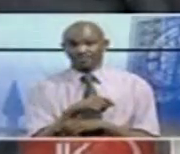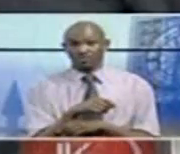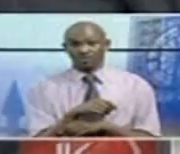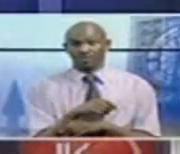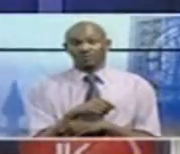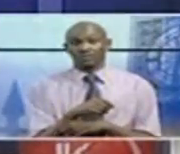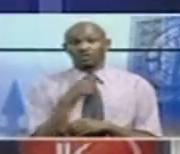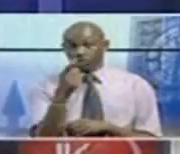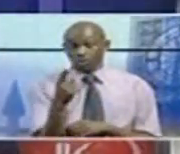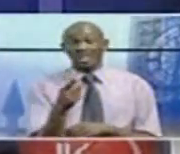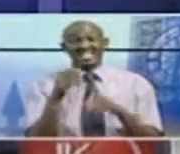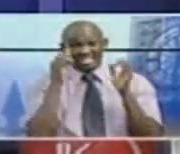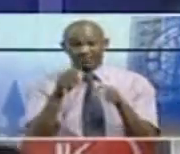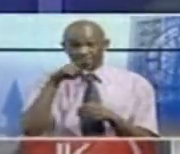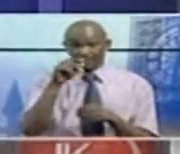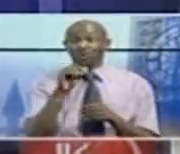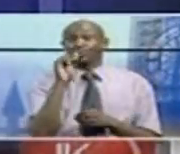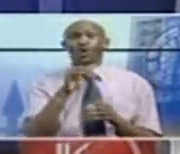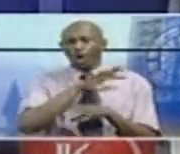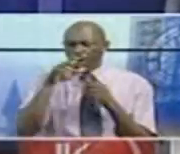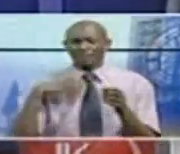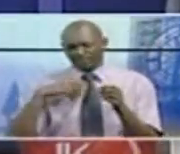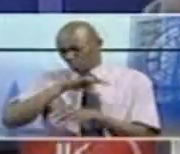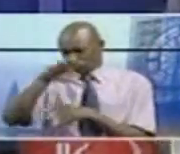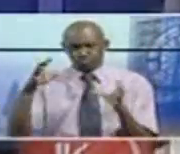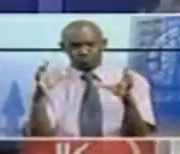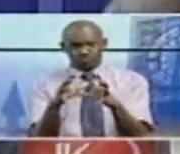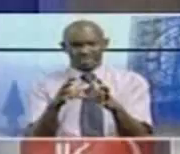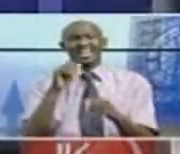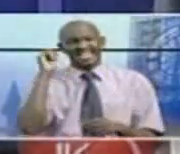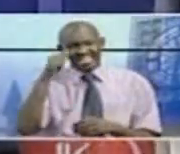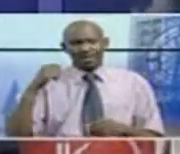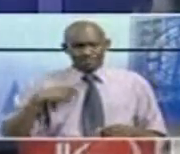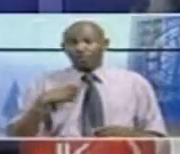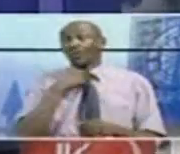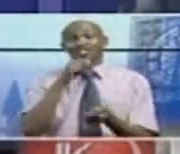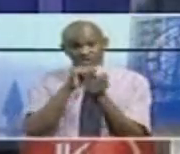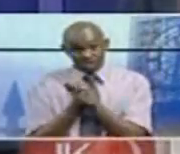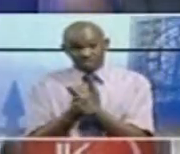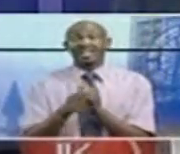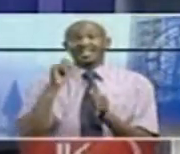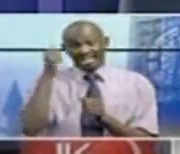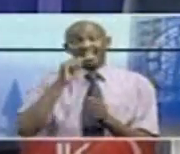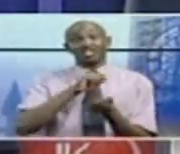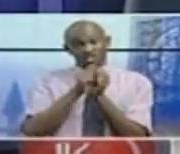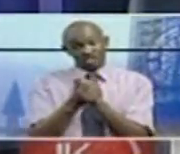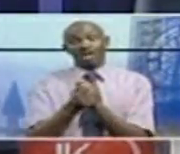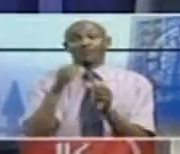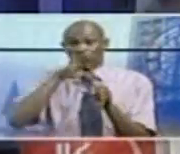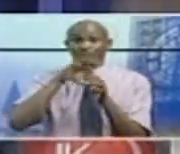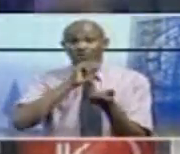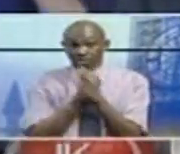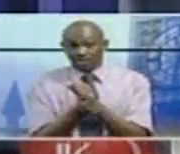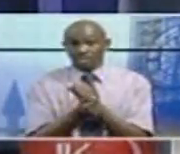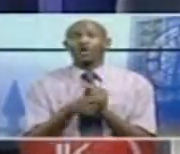Recently, let me finish. So, if you put all these people and you say Kenyans want change, Kenyans voted for change in 2010.